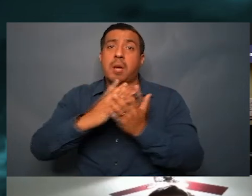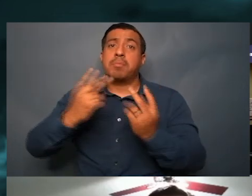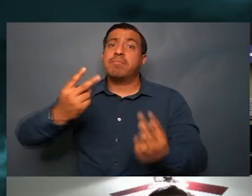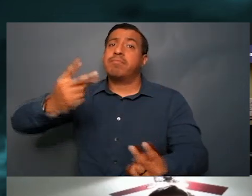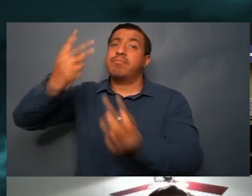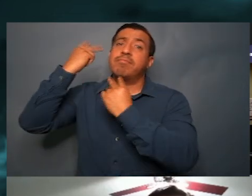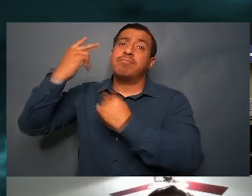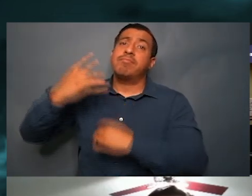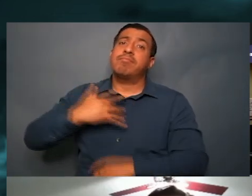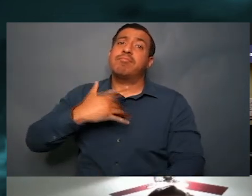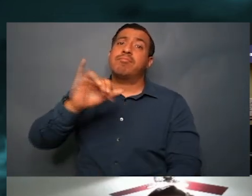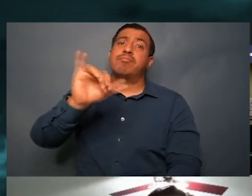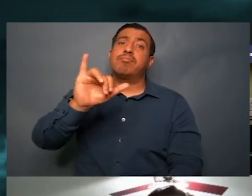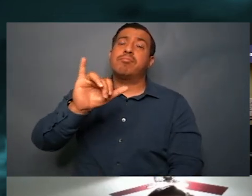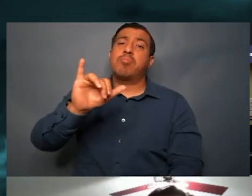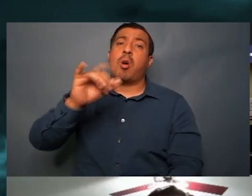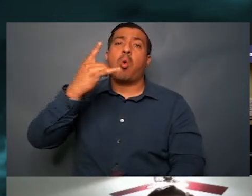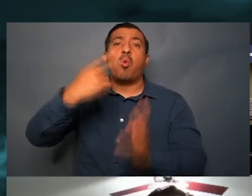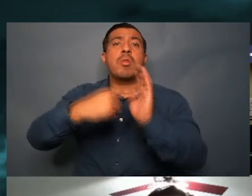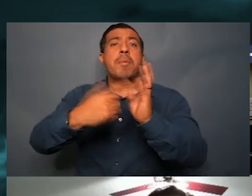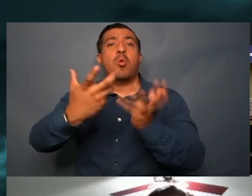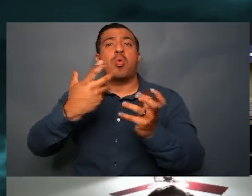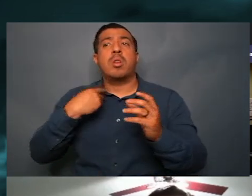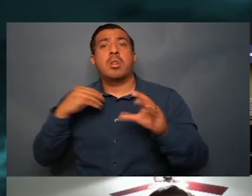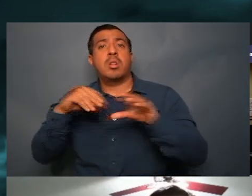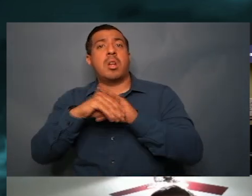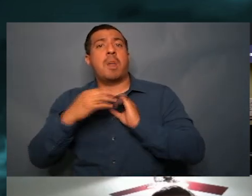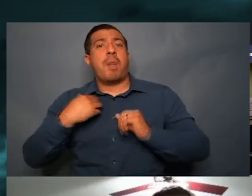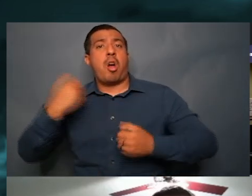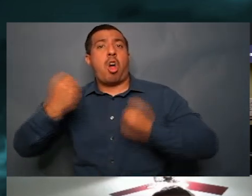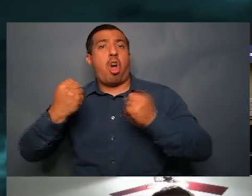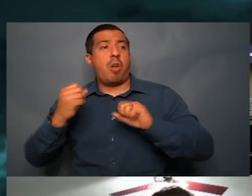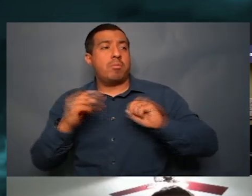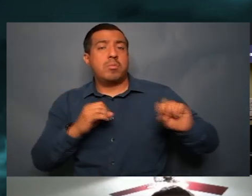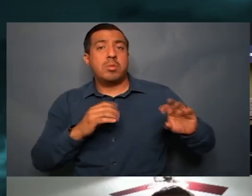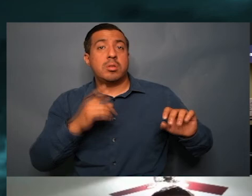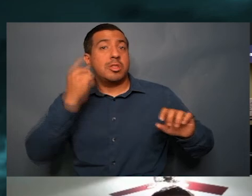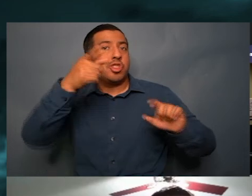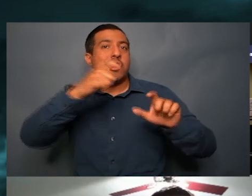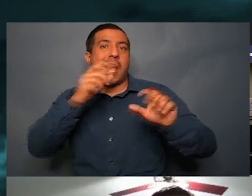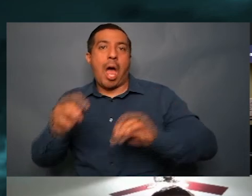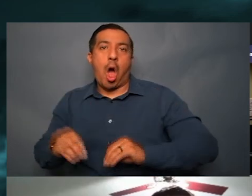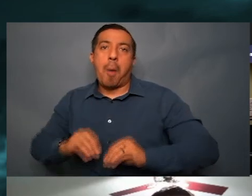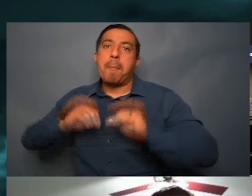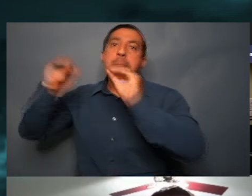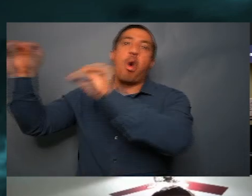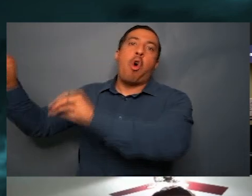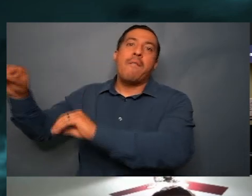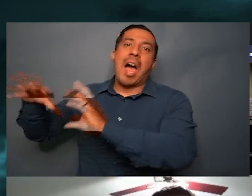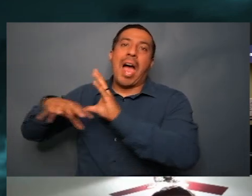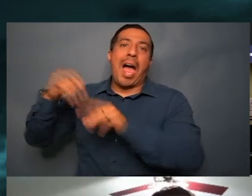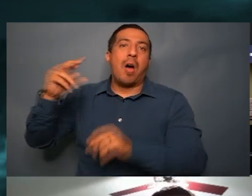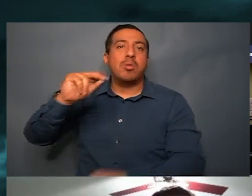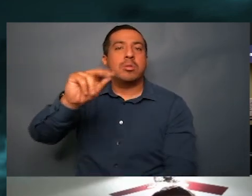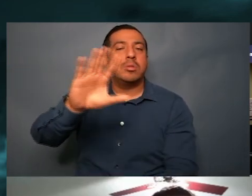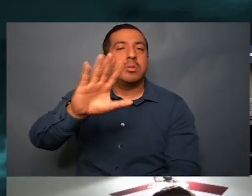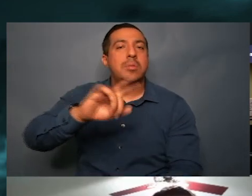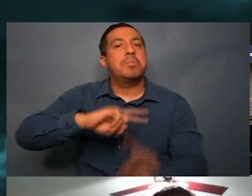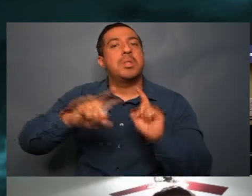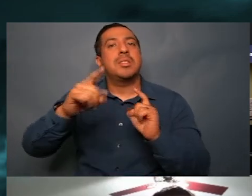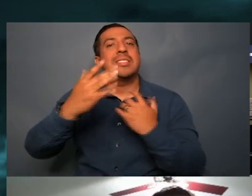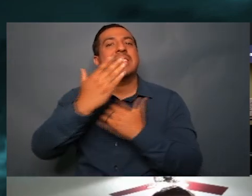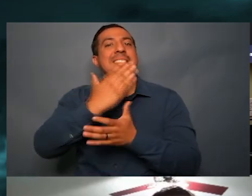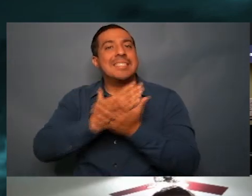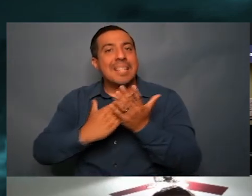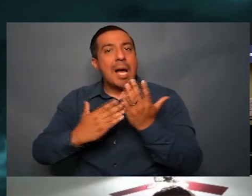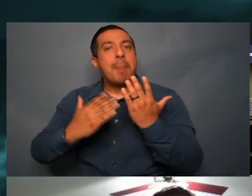what things do you want to put in your car when you leave? You're not moving out, but you want to be able to save some things